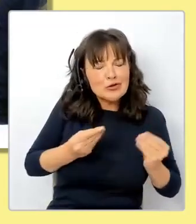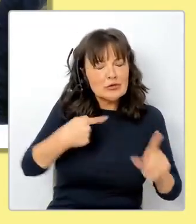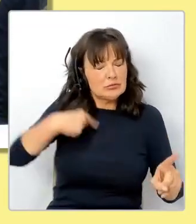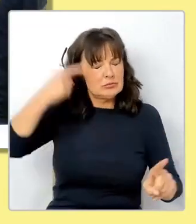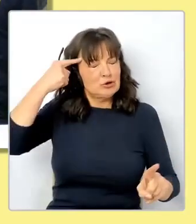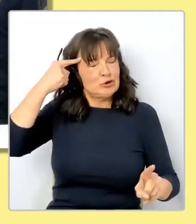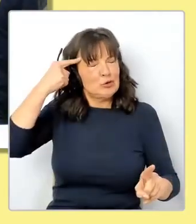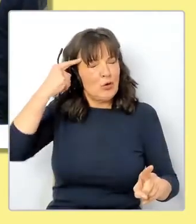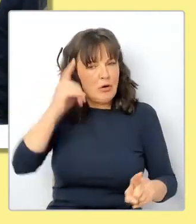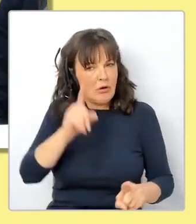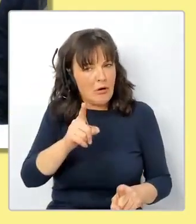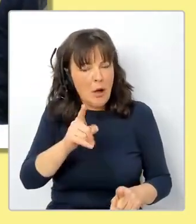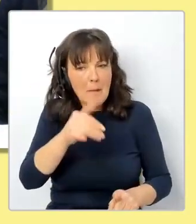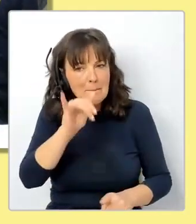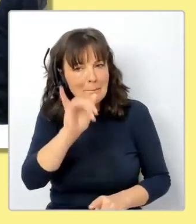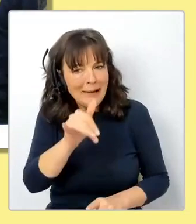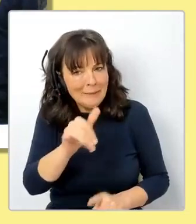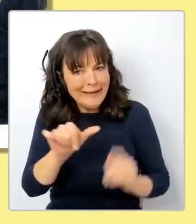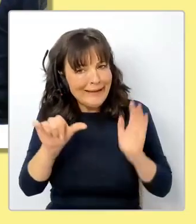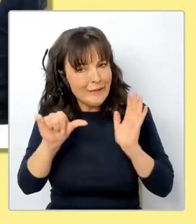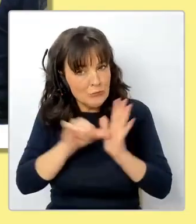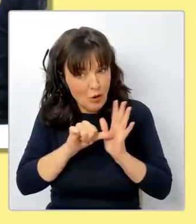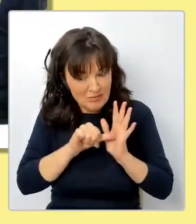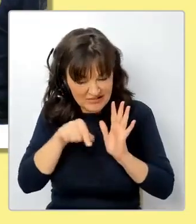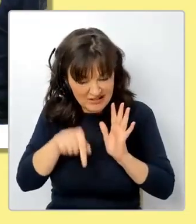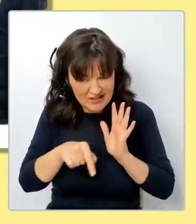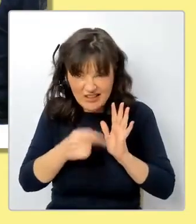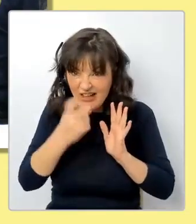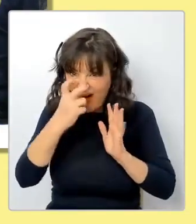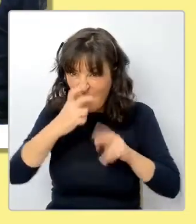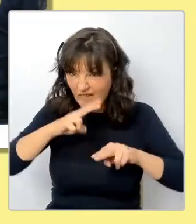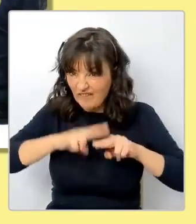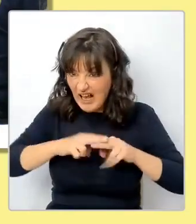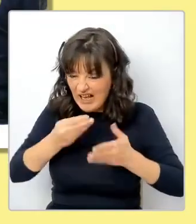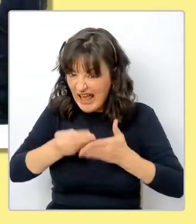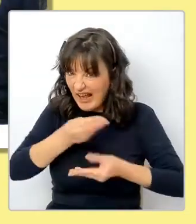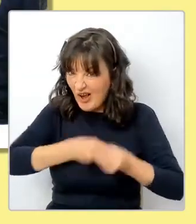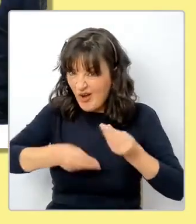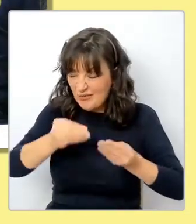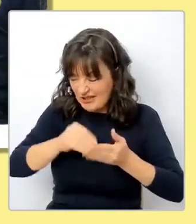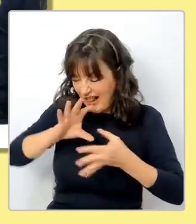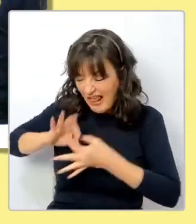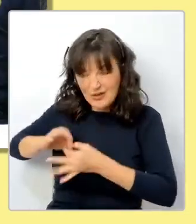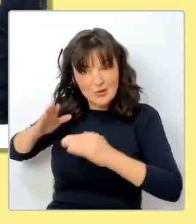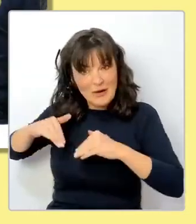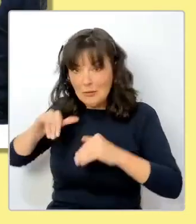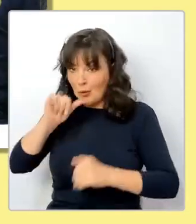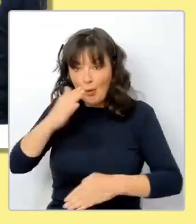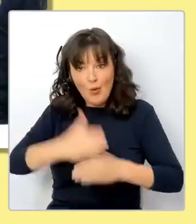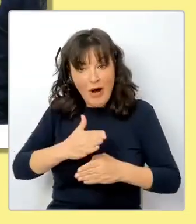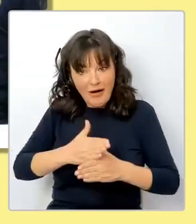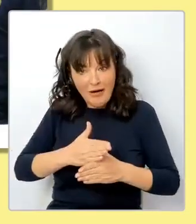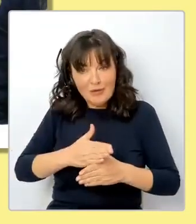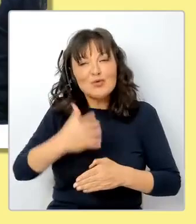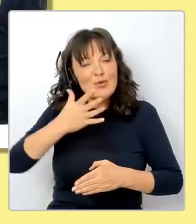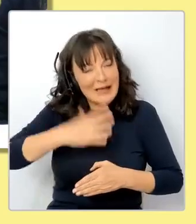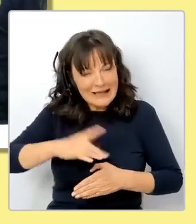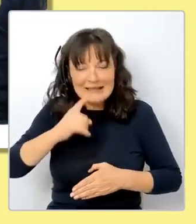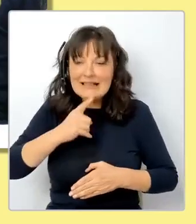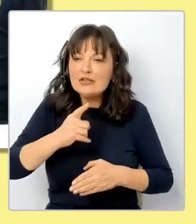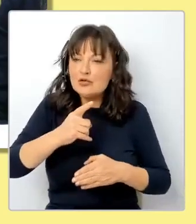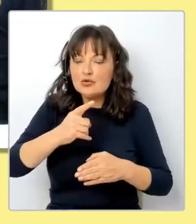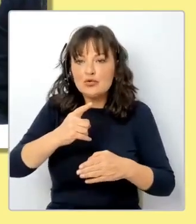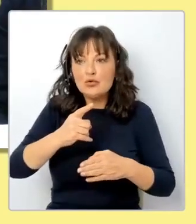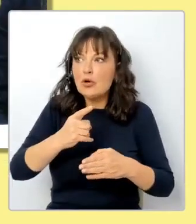the old-fashioned economic model that we're shackled to as part of Westminster. And so we need to sell that vision, not as an abstract